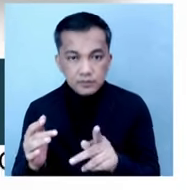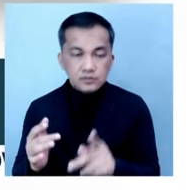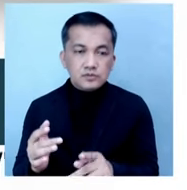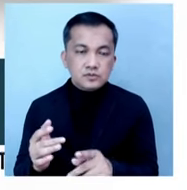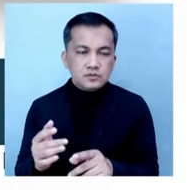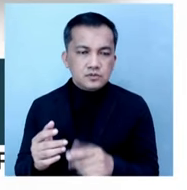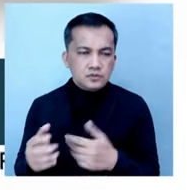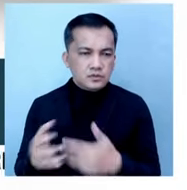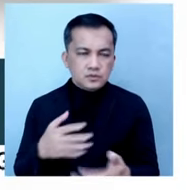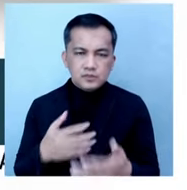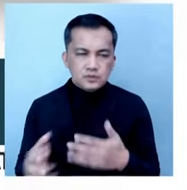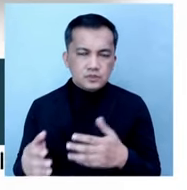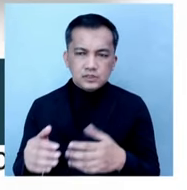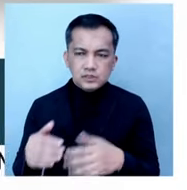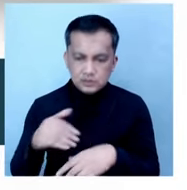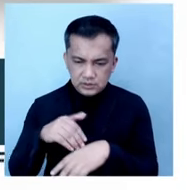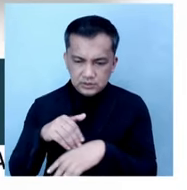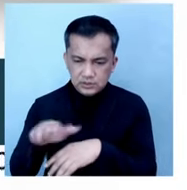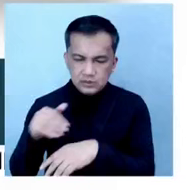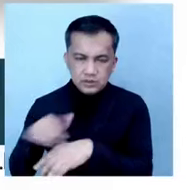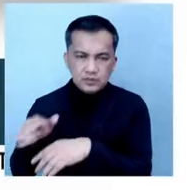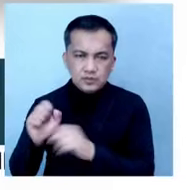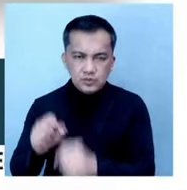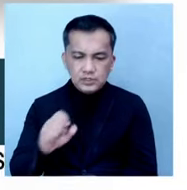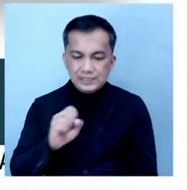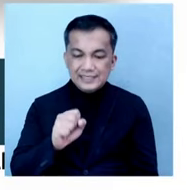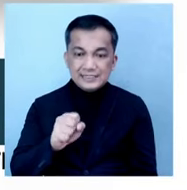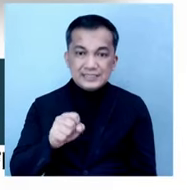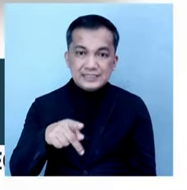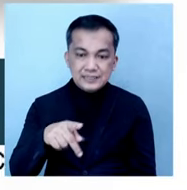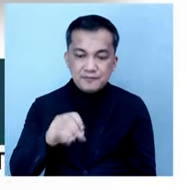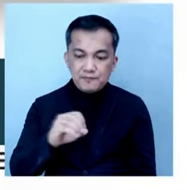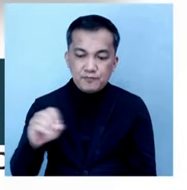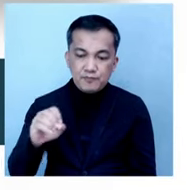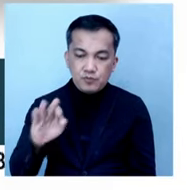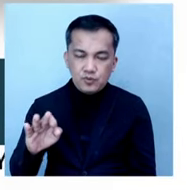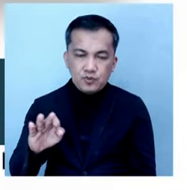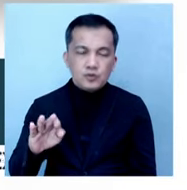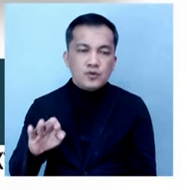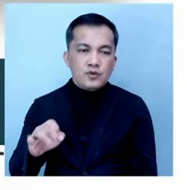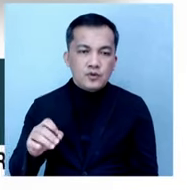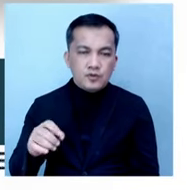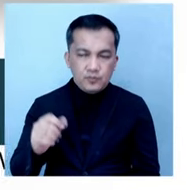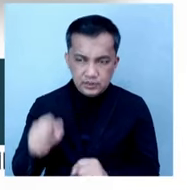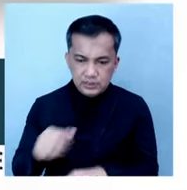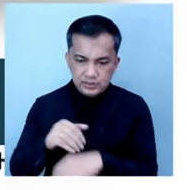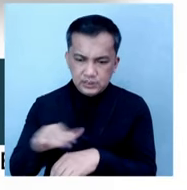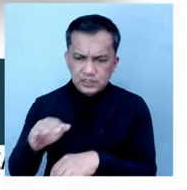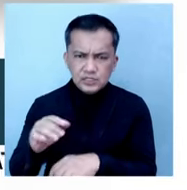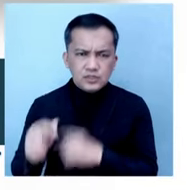anong sender po, pwede na nilang ispoof. Pwede po nilang gawin ang sender Globe. Wala na po